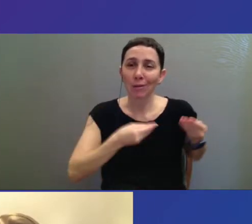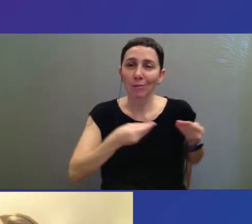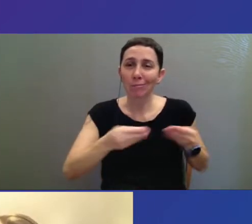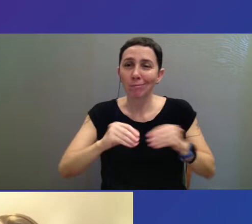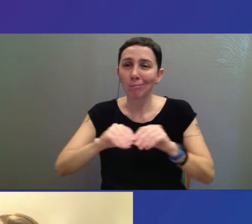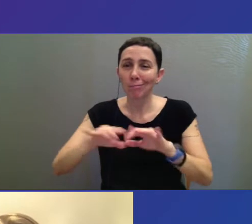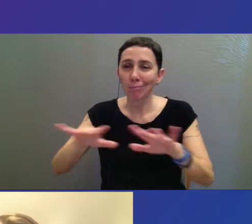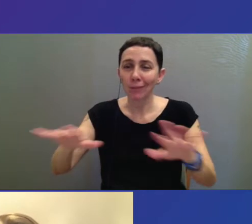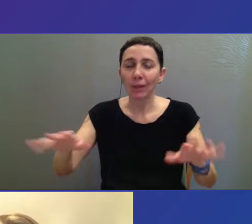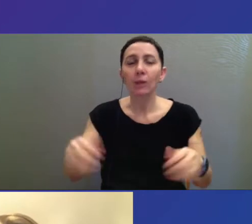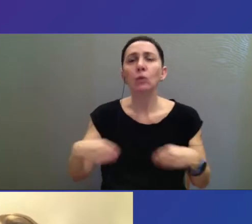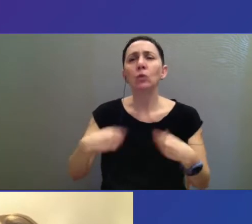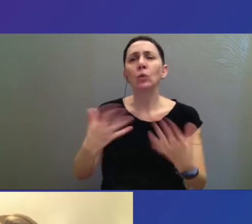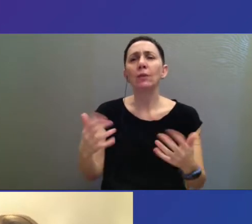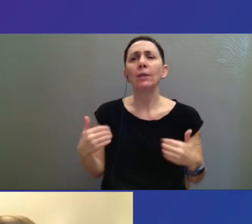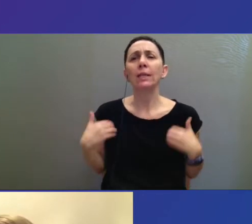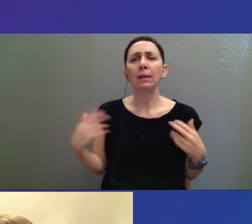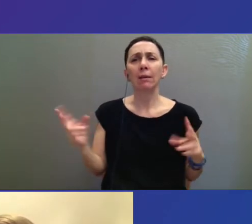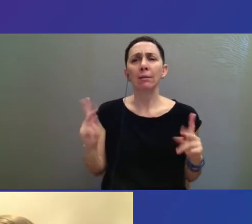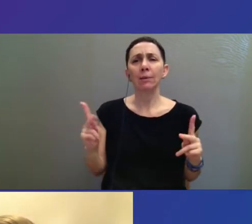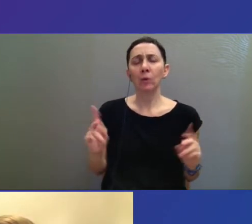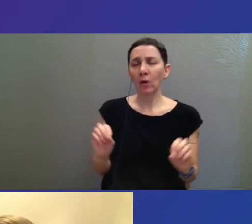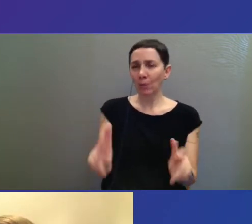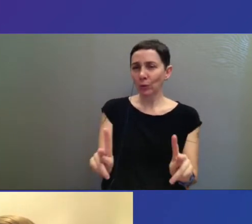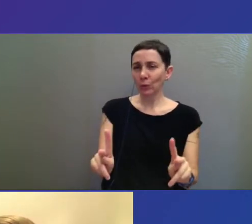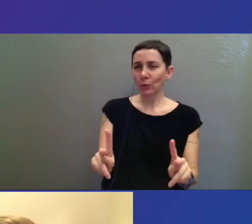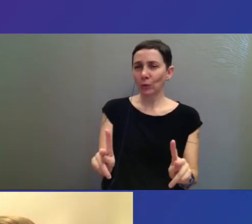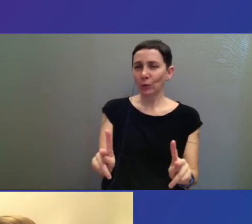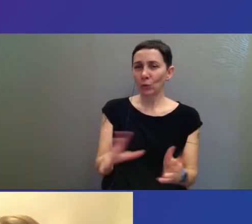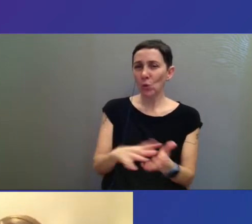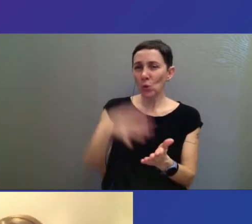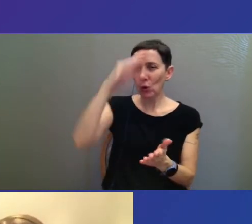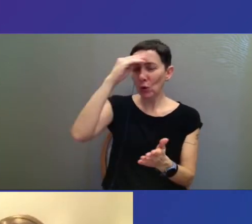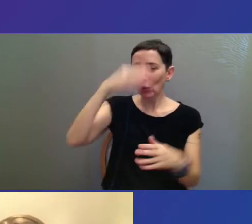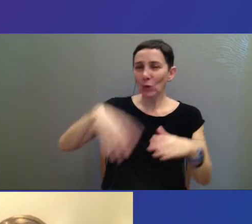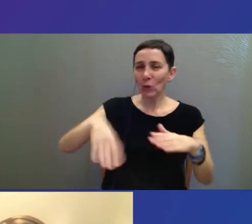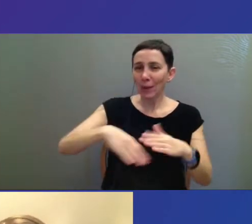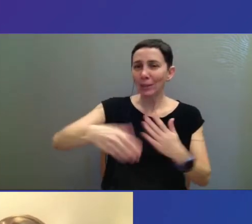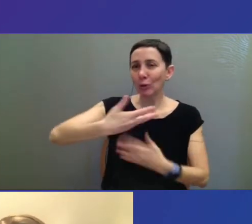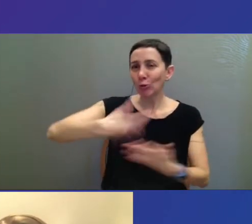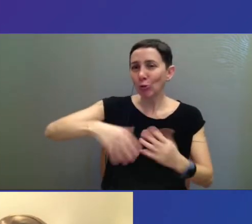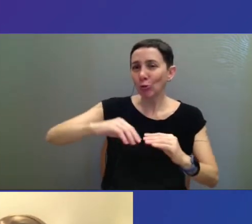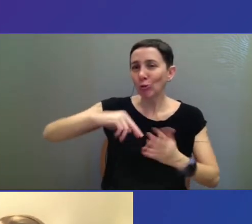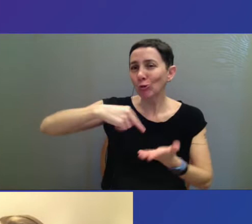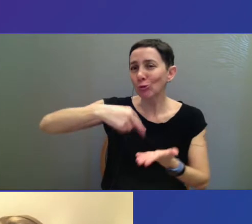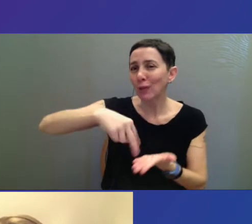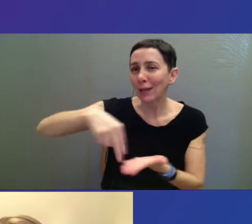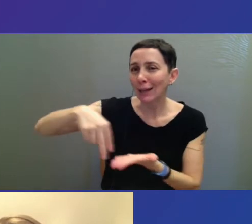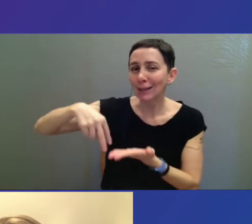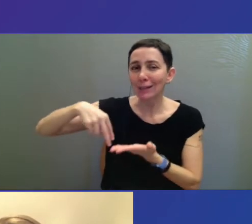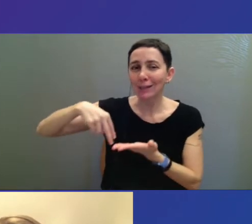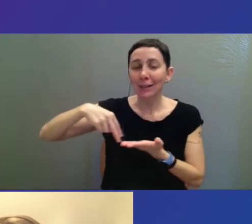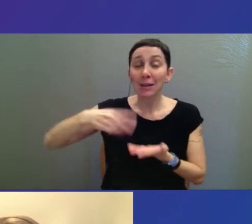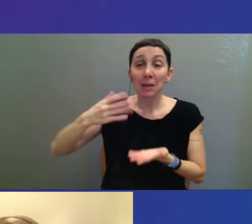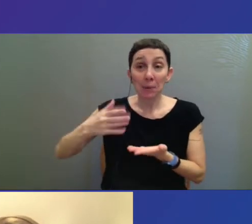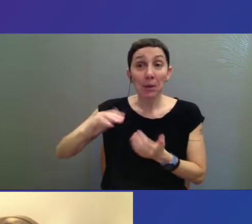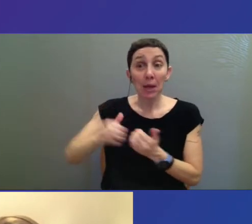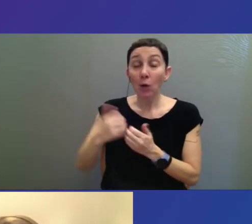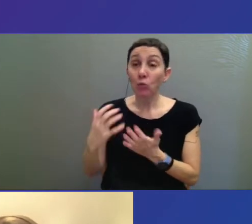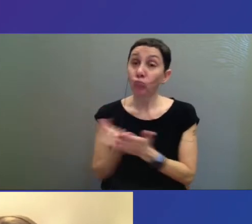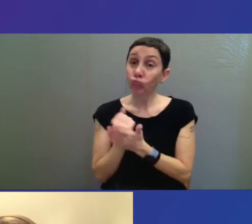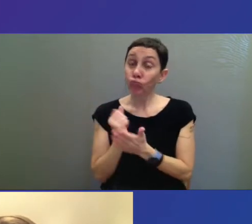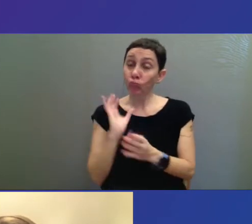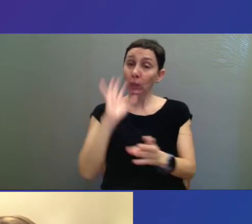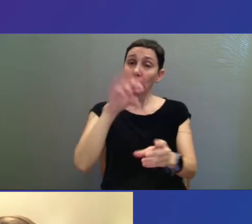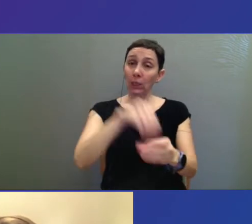a chance to do social dance, learn the basic steps of it, apply it in a way that makes sense to them in choreography, and then